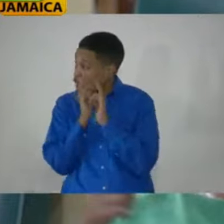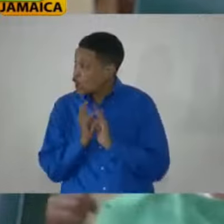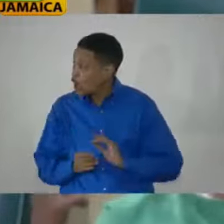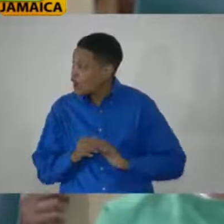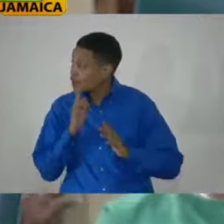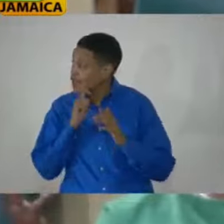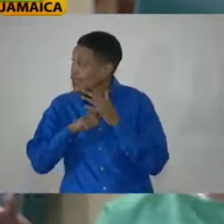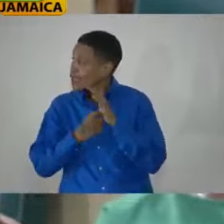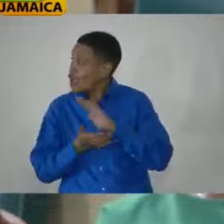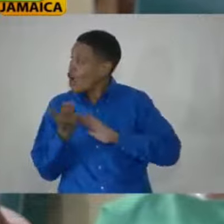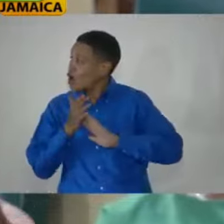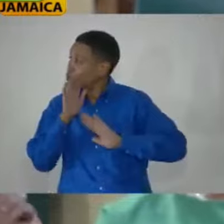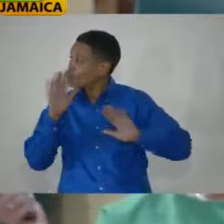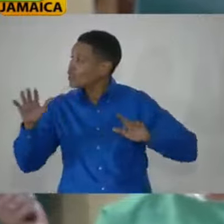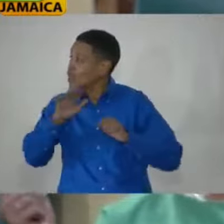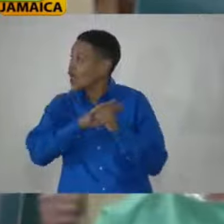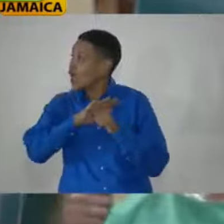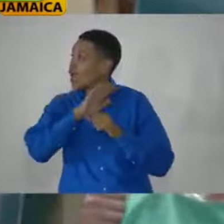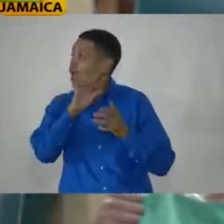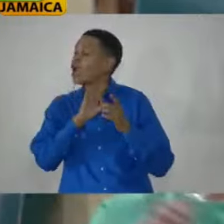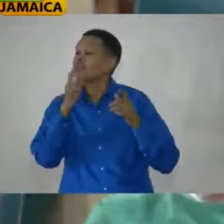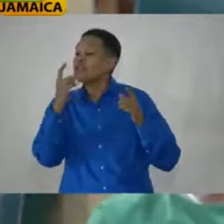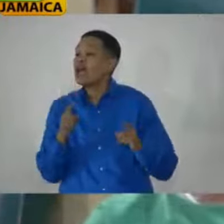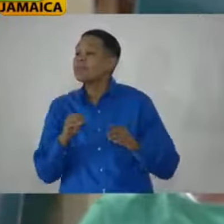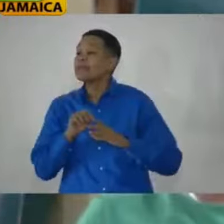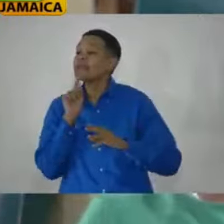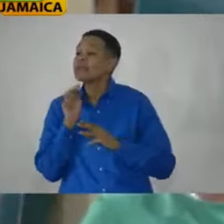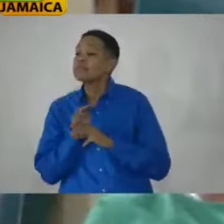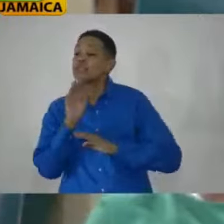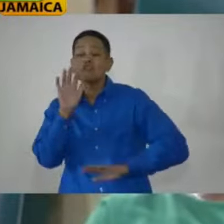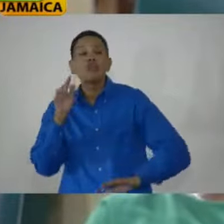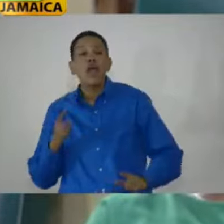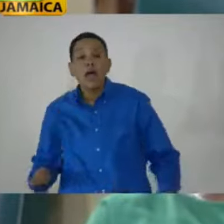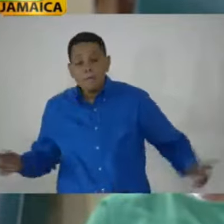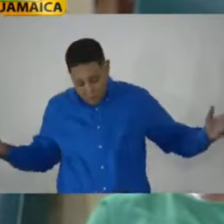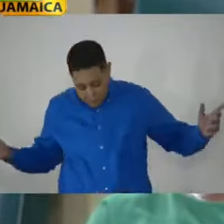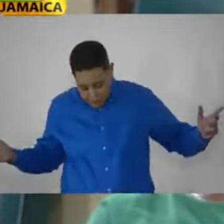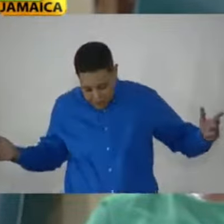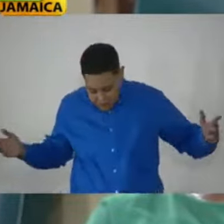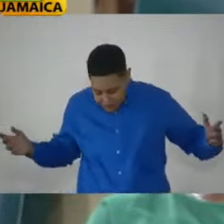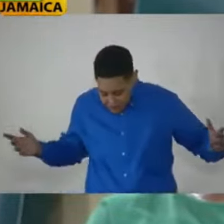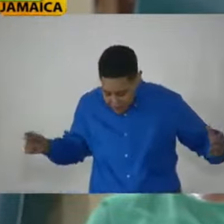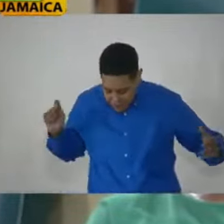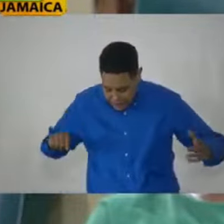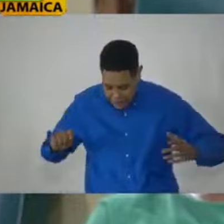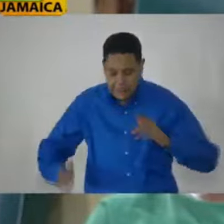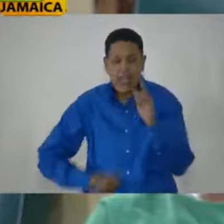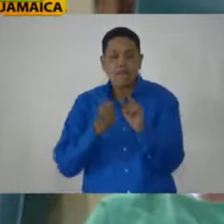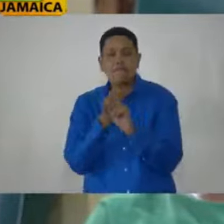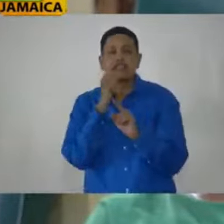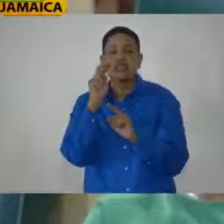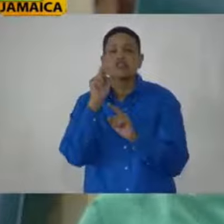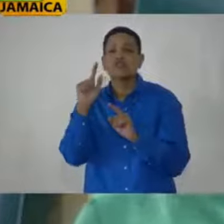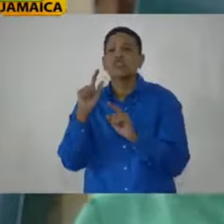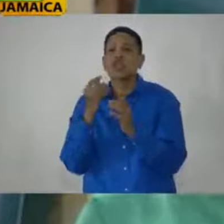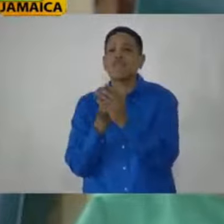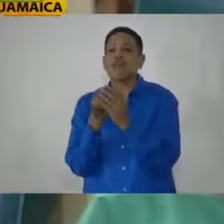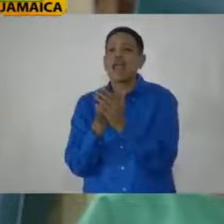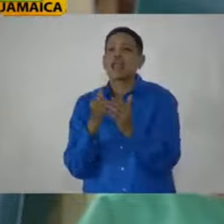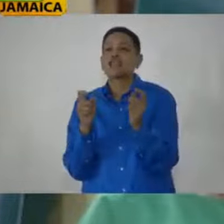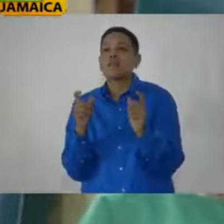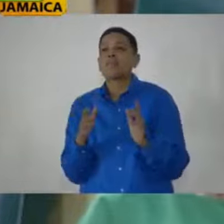key operational areas happened within the ministry. This affected the regional financial